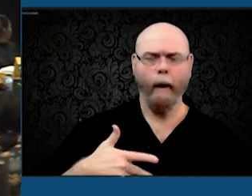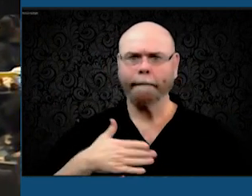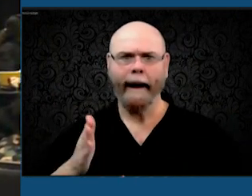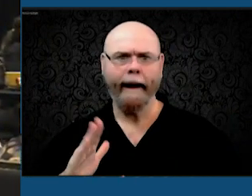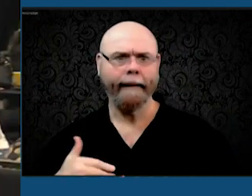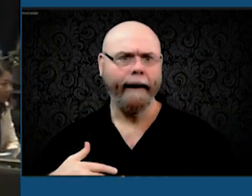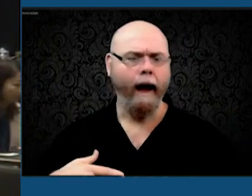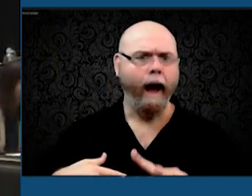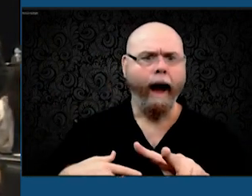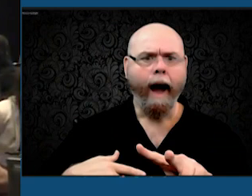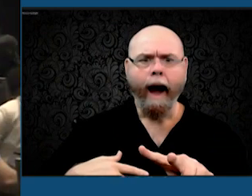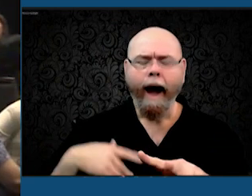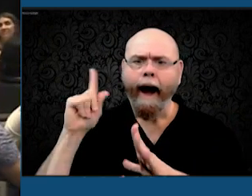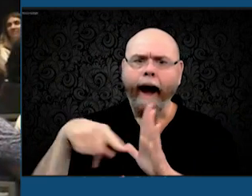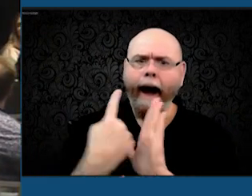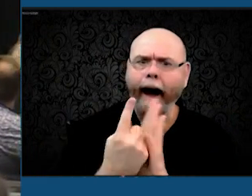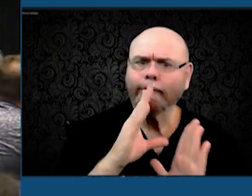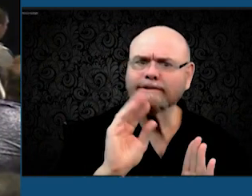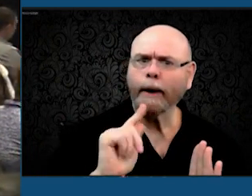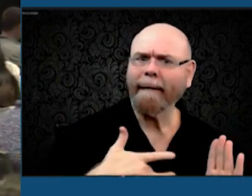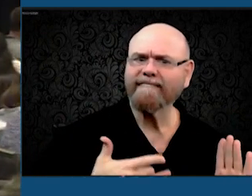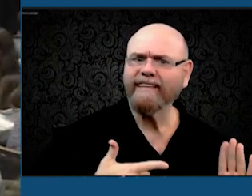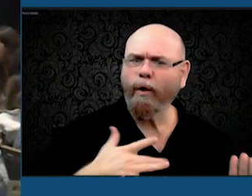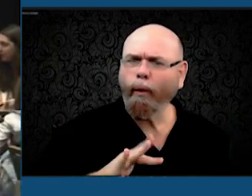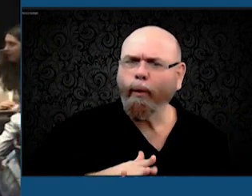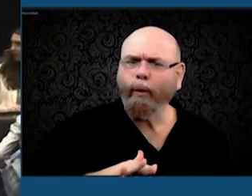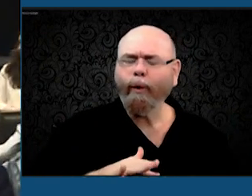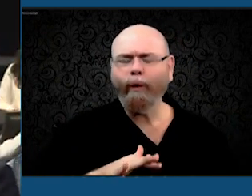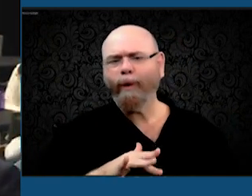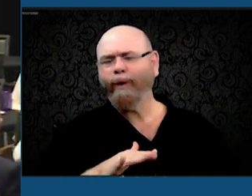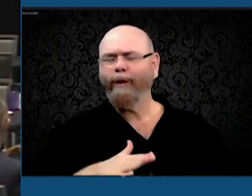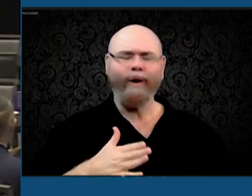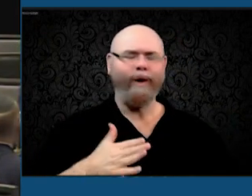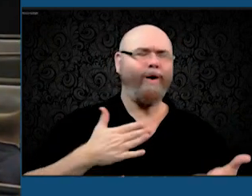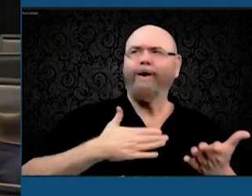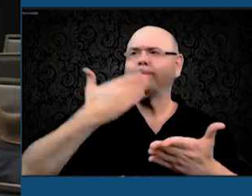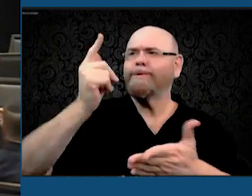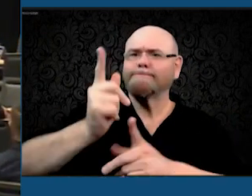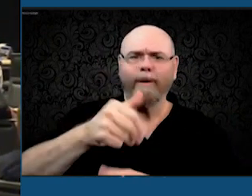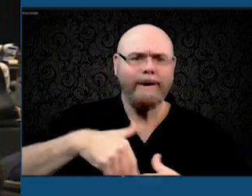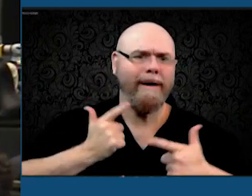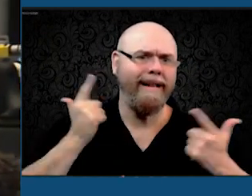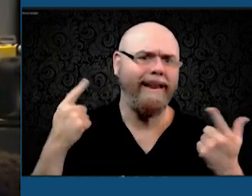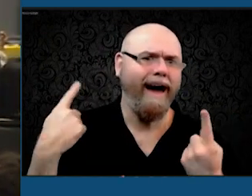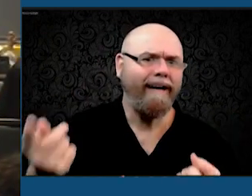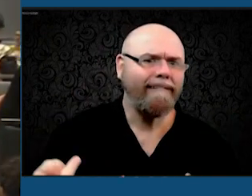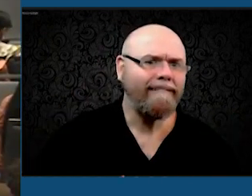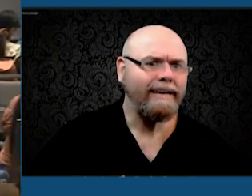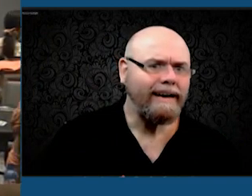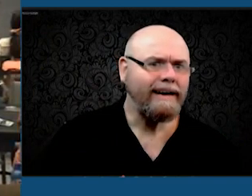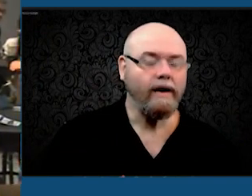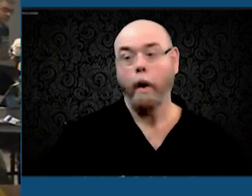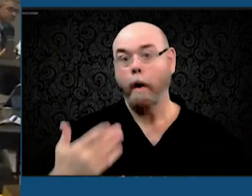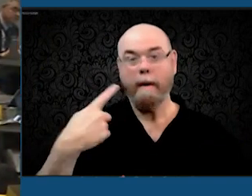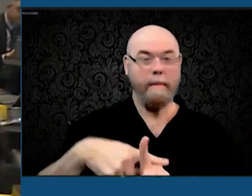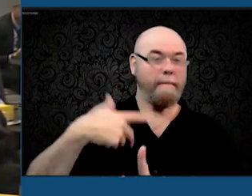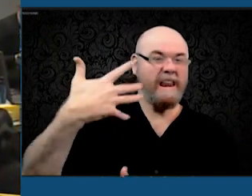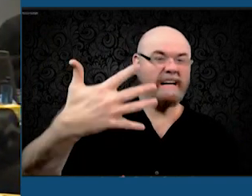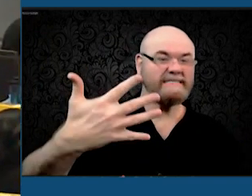an hour talking about feelings. This is the moment of my life. Maybe you're at +5 in